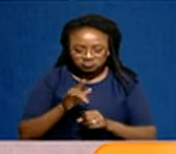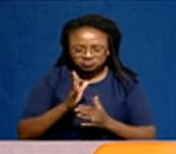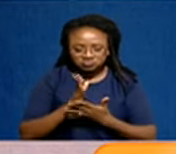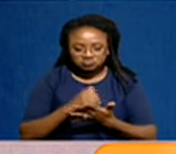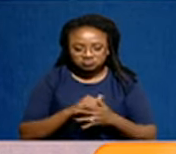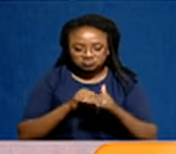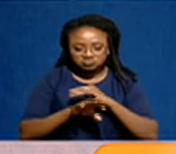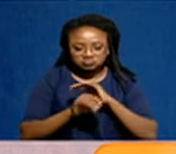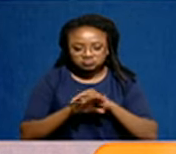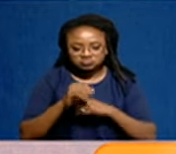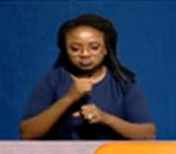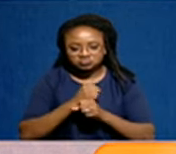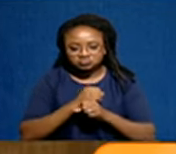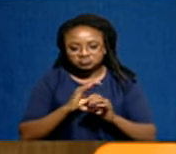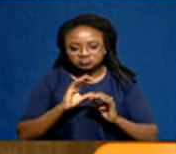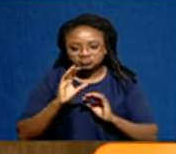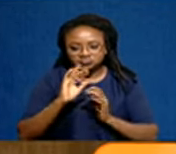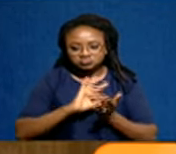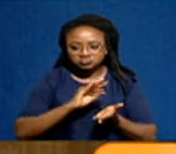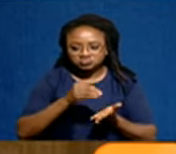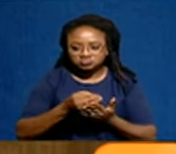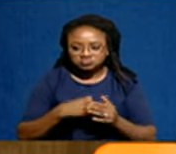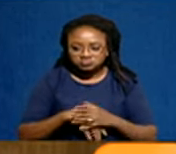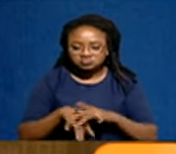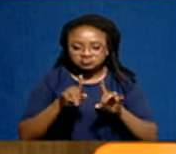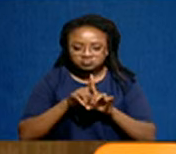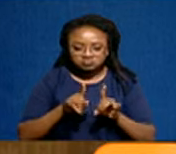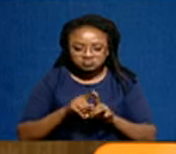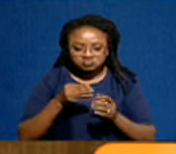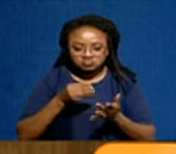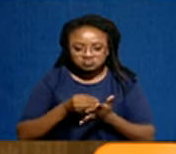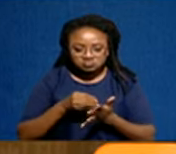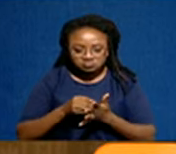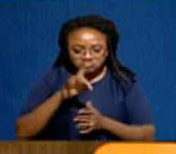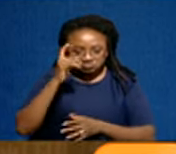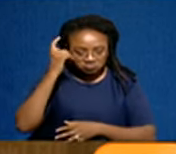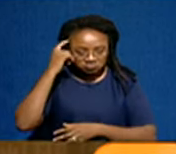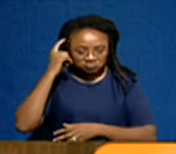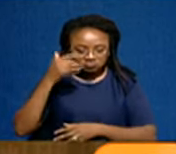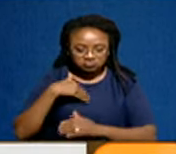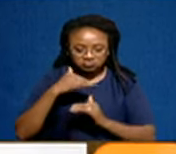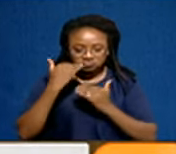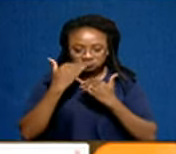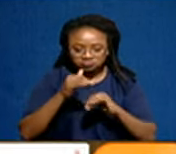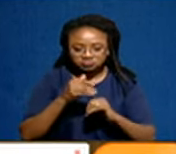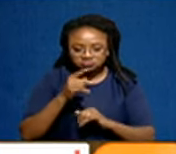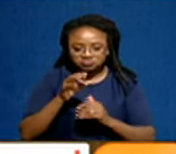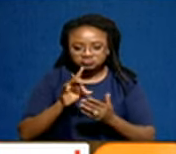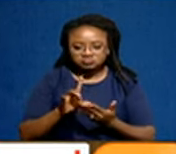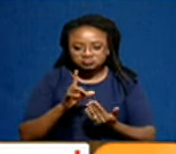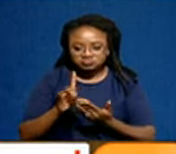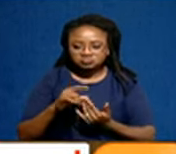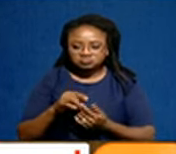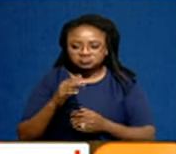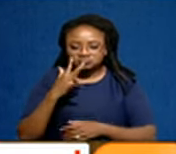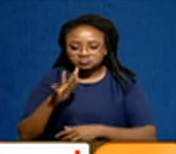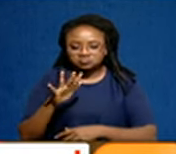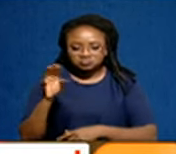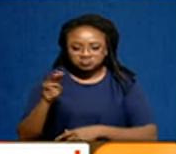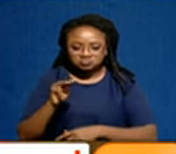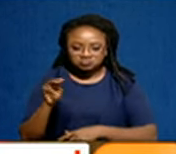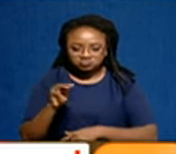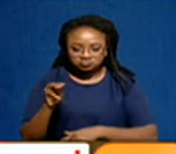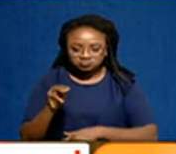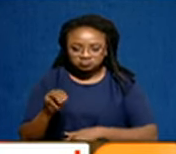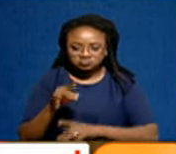access to working capital. For LPU financing, remember our threshold for unsecured lending for MSMEs is 5 million shillings.